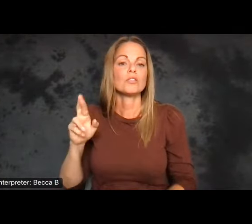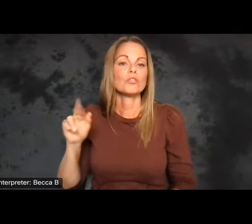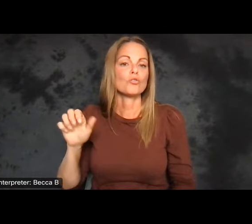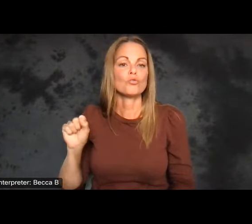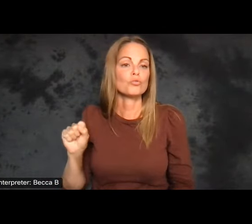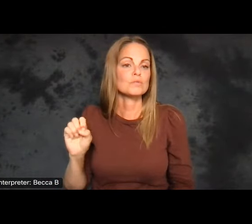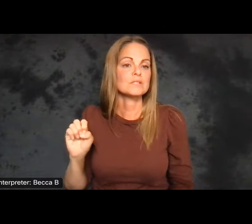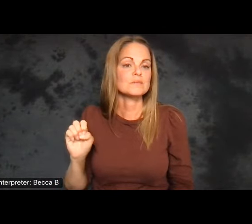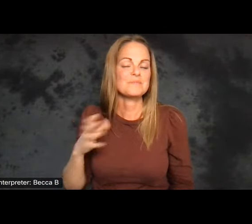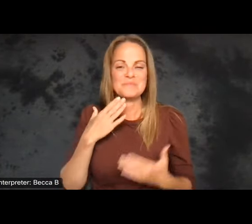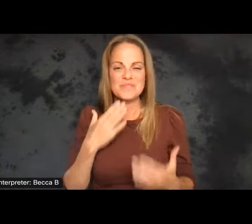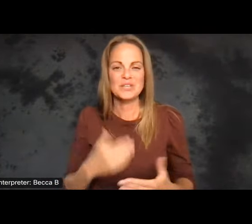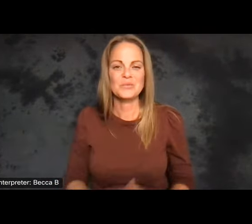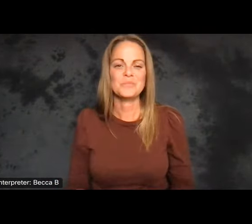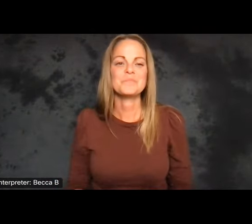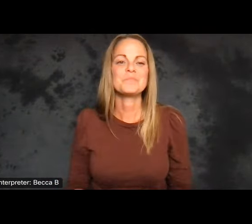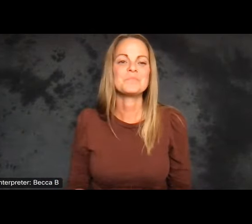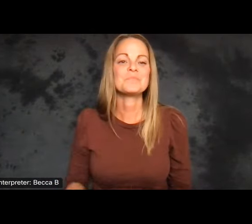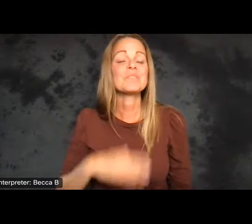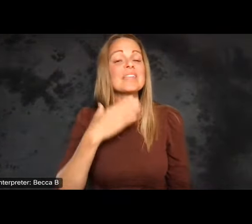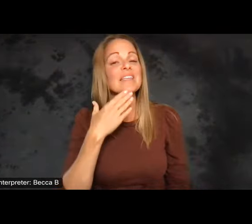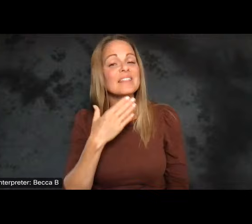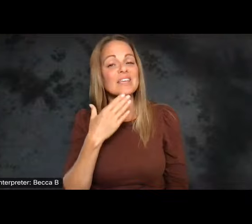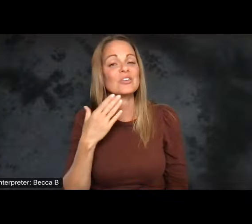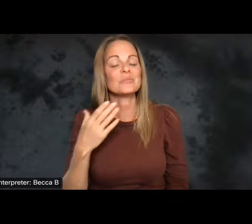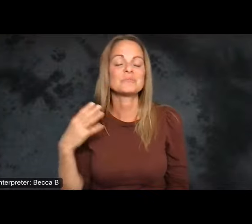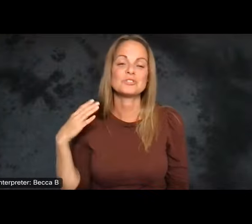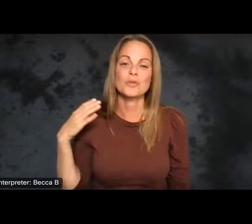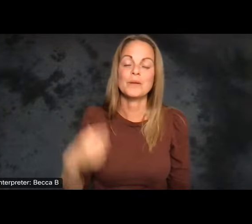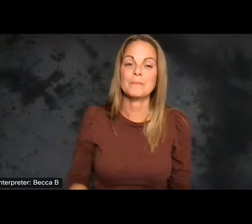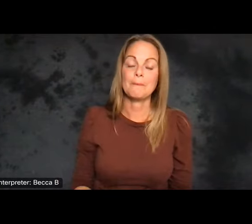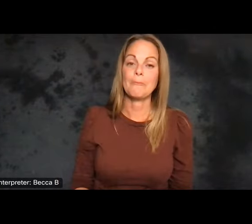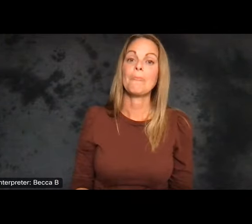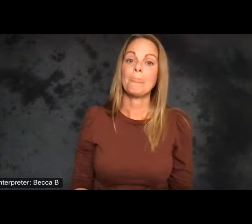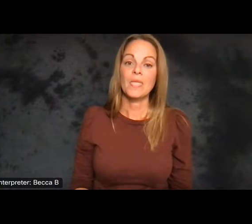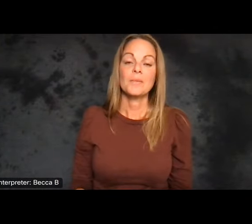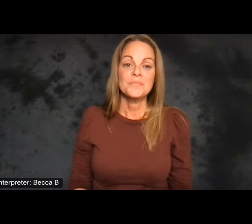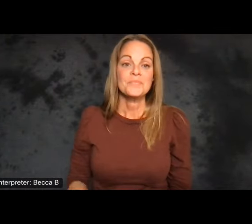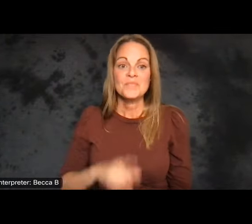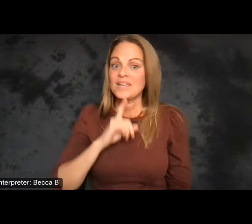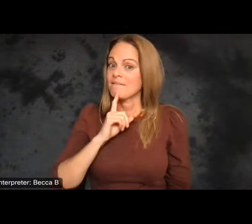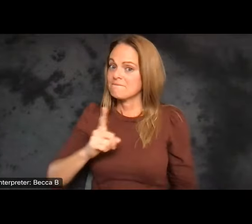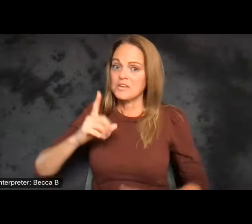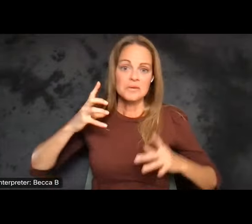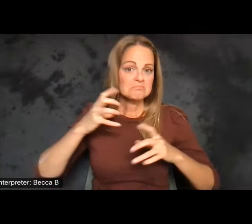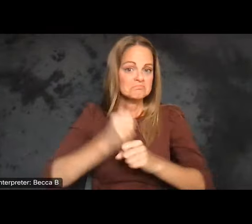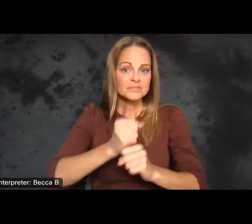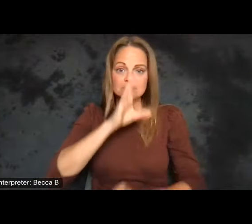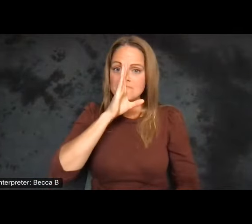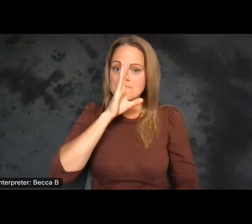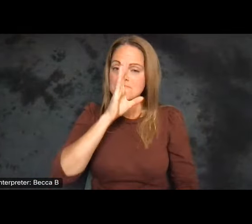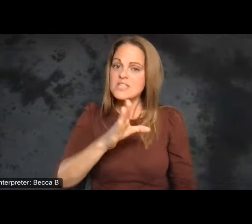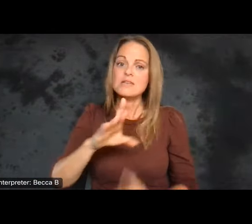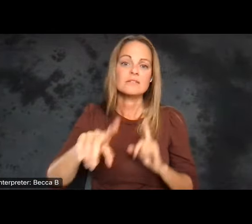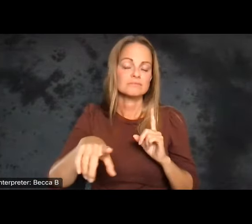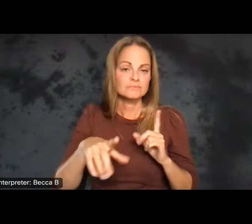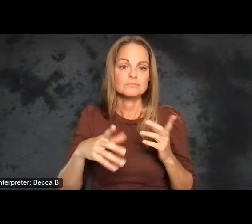you. And thank you, Mr. Chairman. Thank you. That was very concise, put together. I feel like